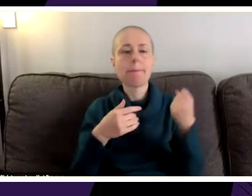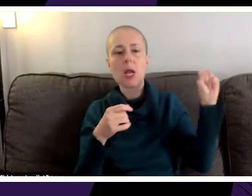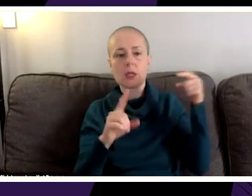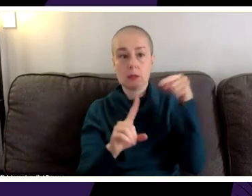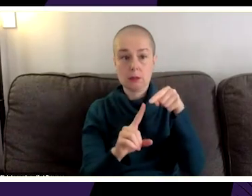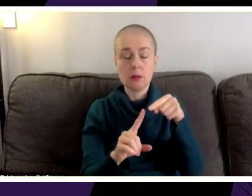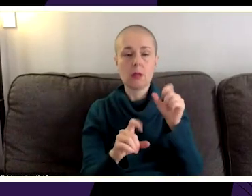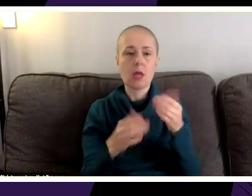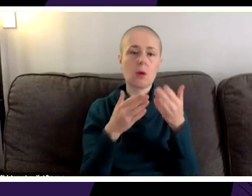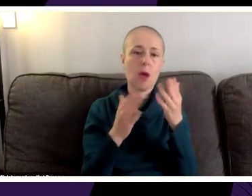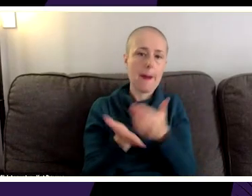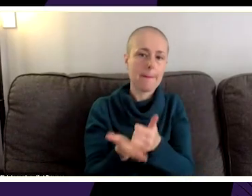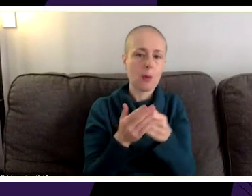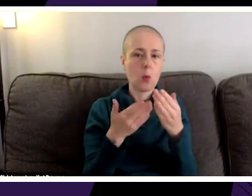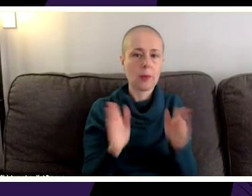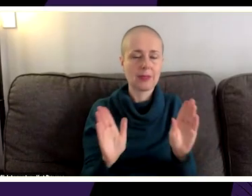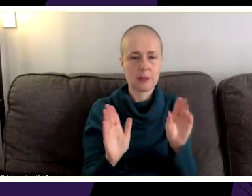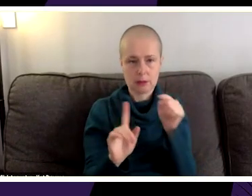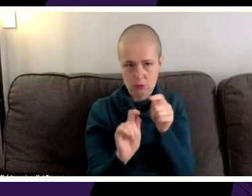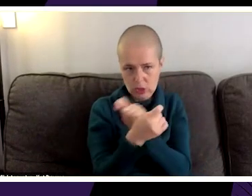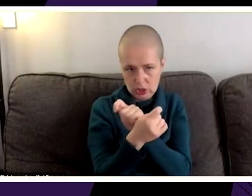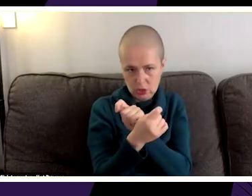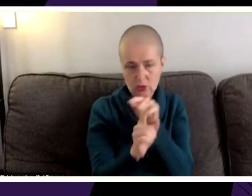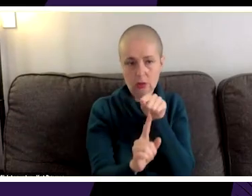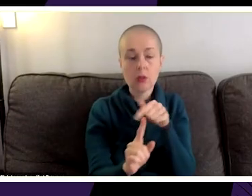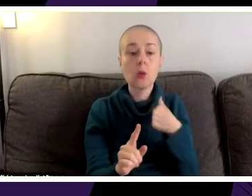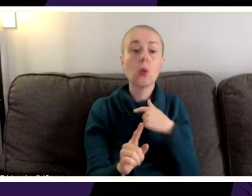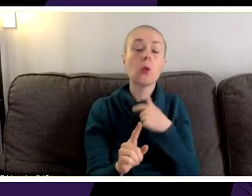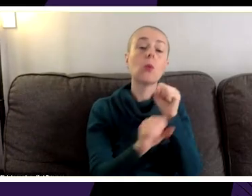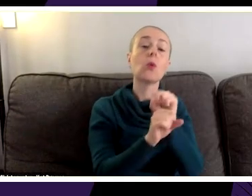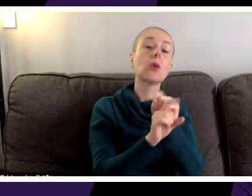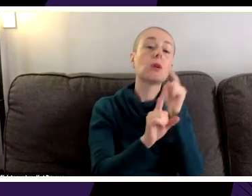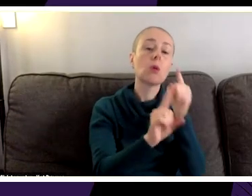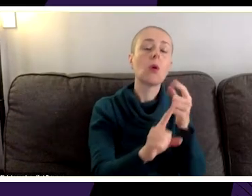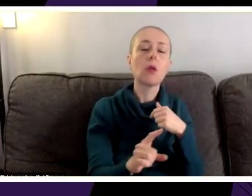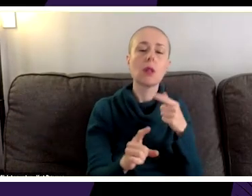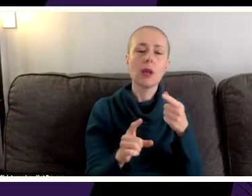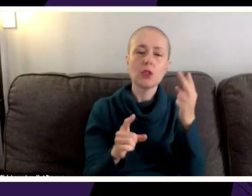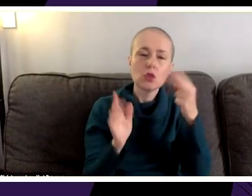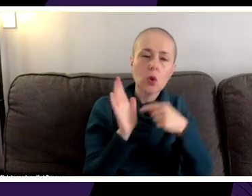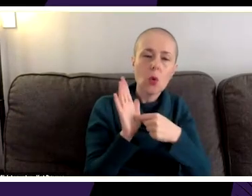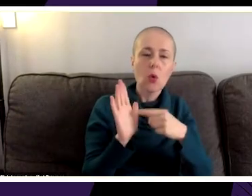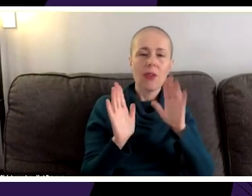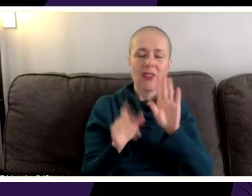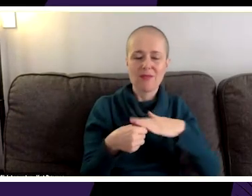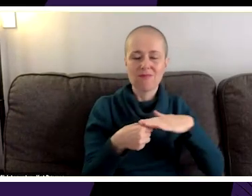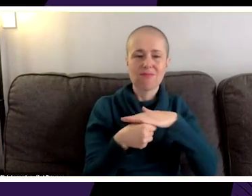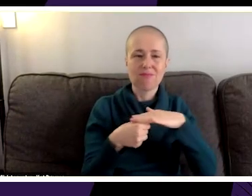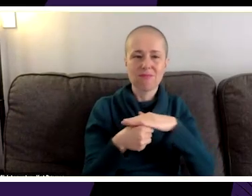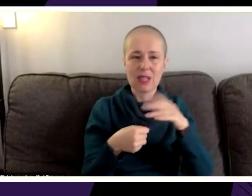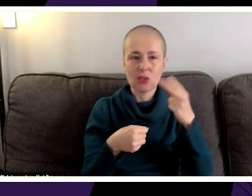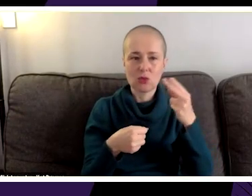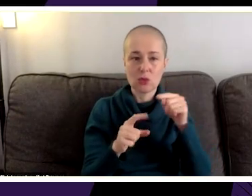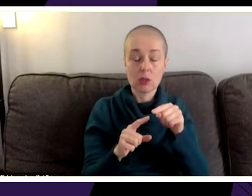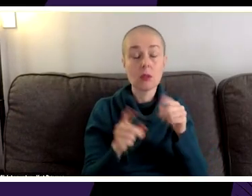archive which invites a wider public to contemplate the Lagos Lagoon's sonic histories. On a digital platform